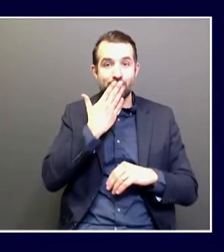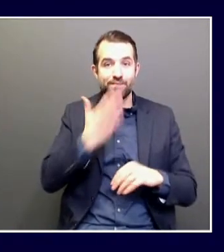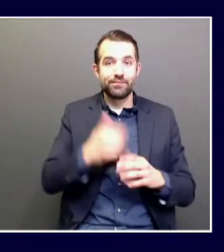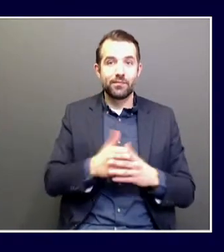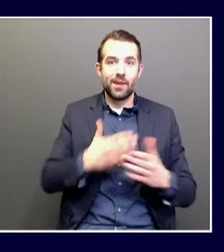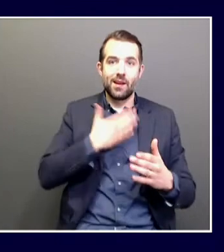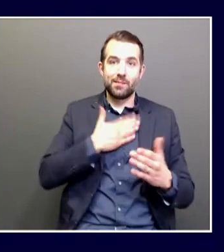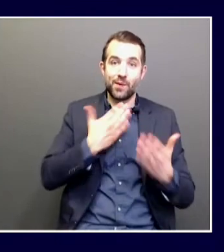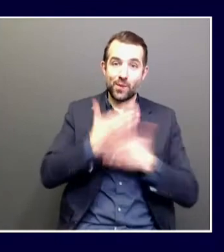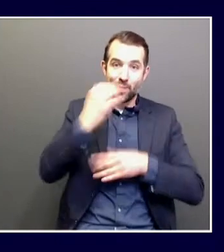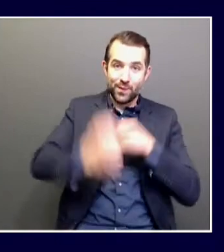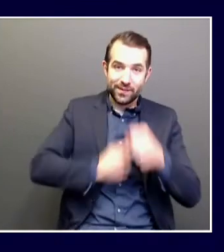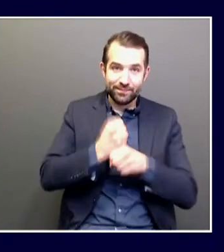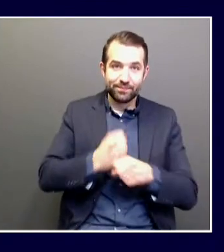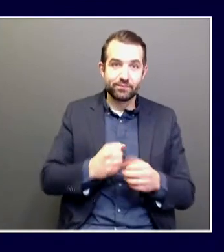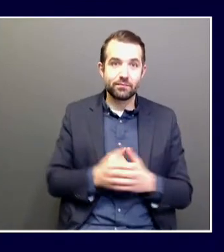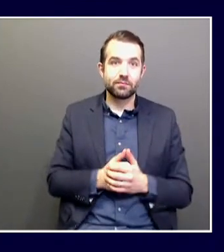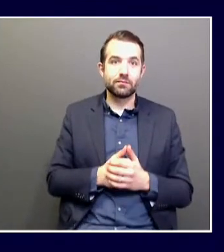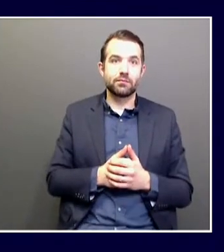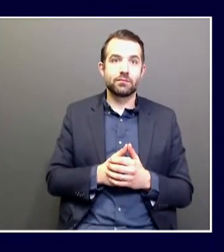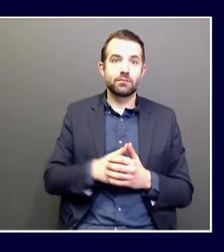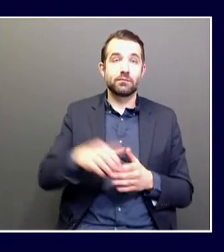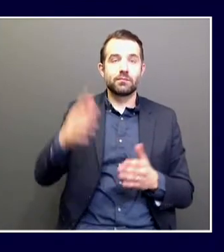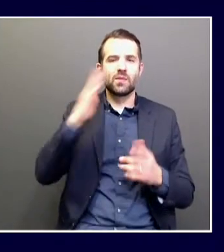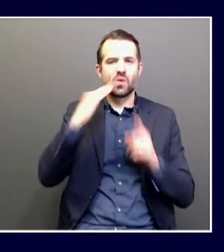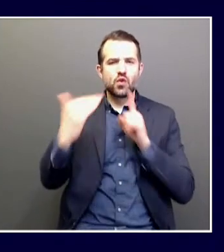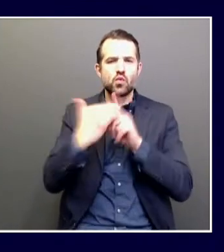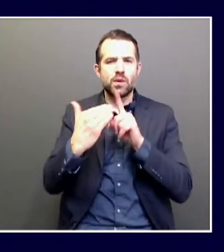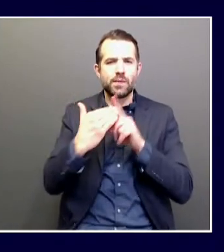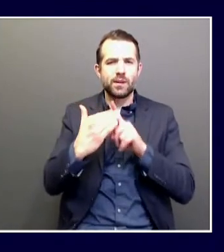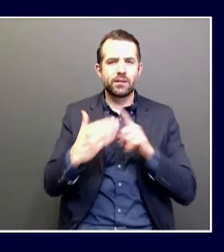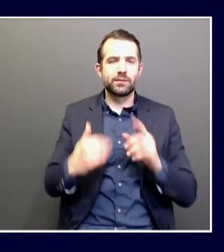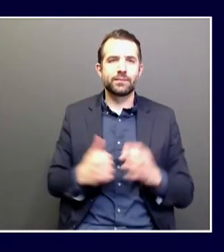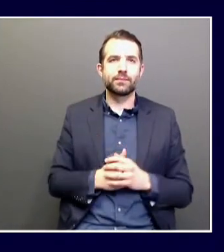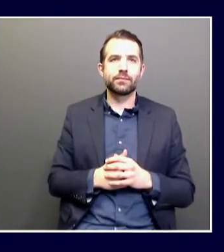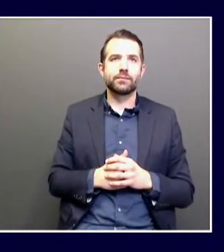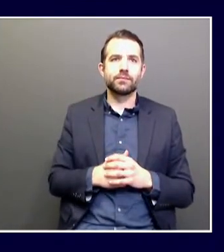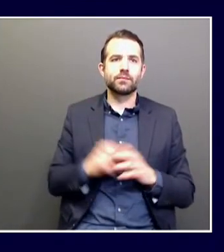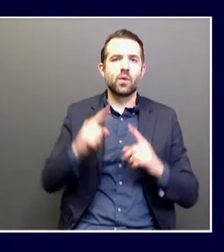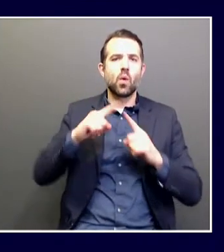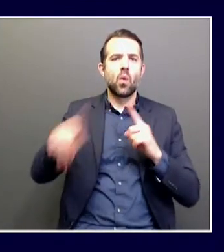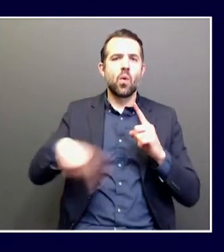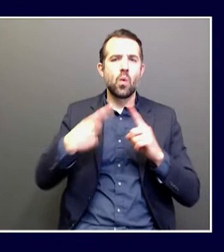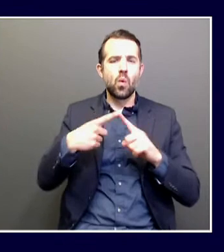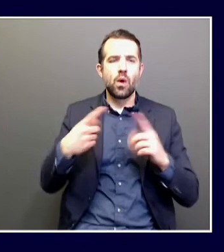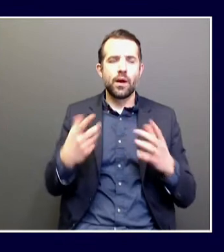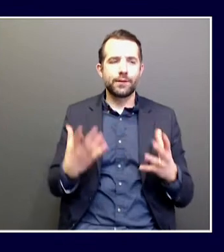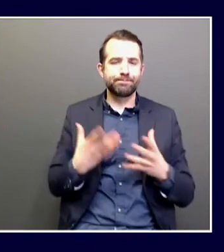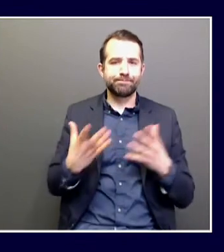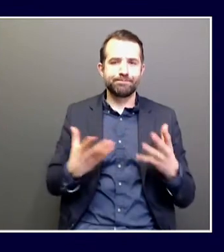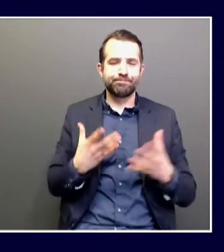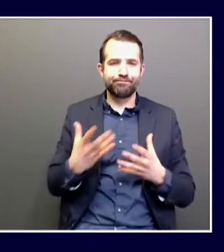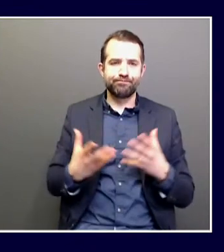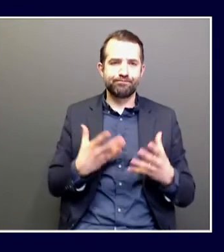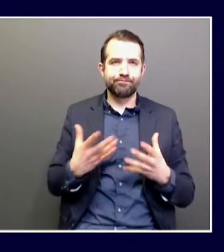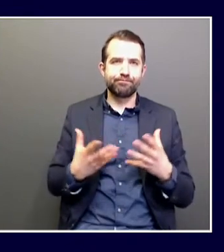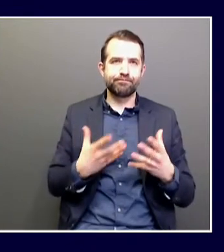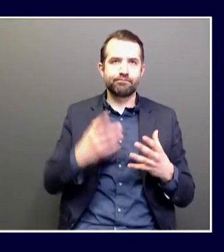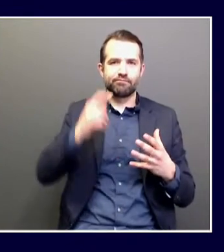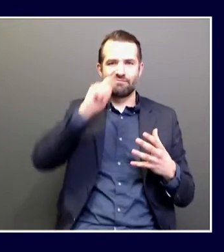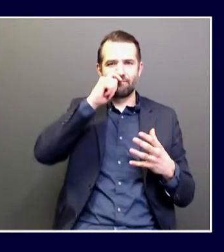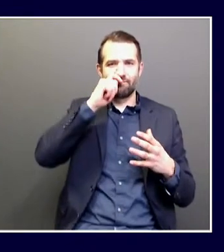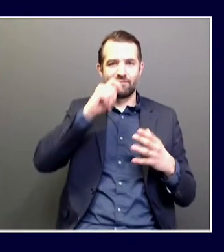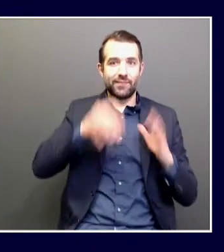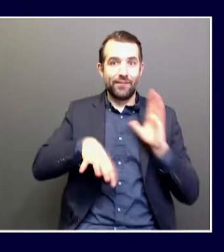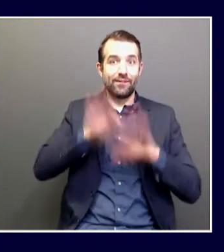Can you remind us when you sample a positive case for a variant and where that happens and how long those results